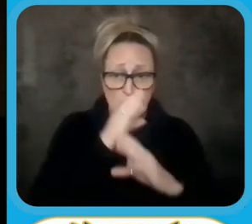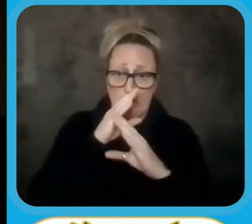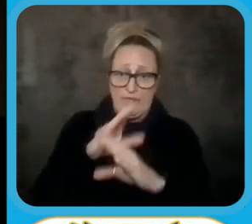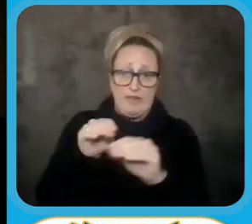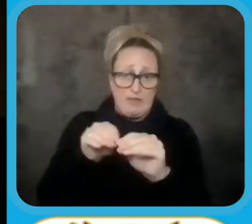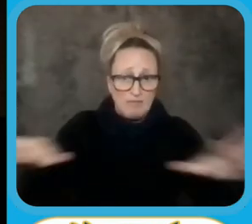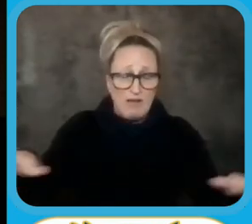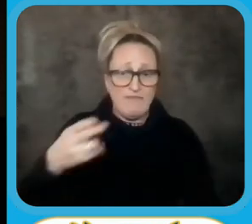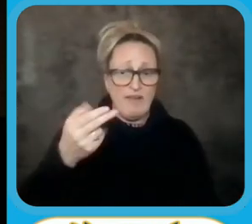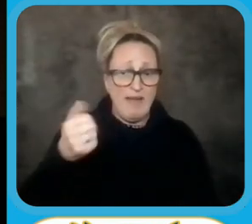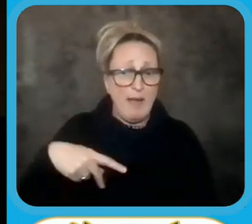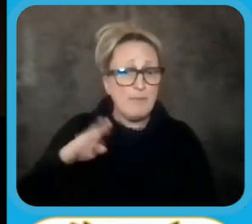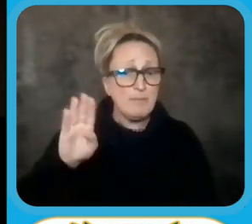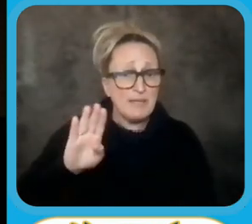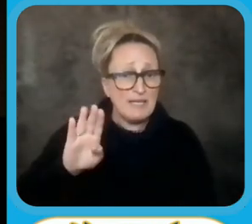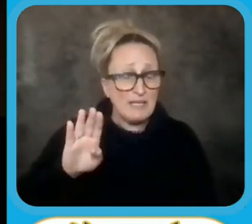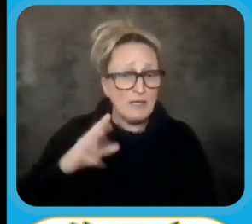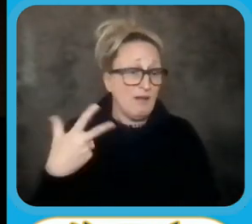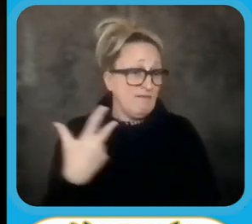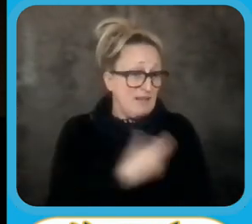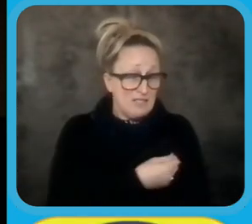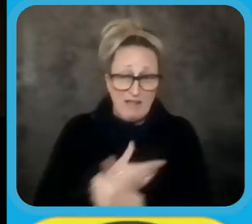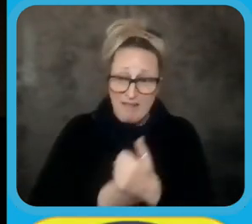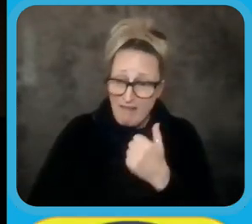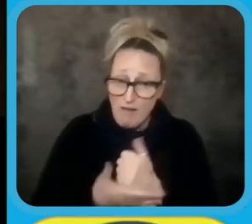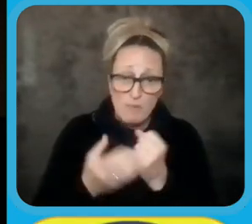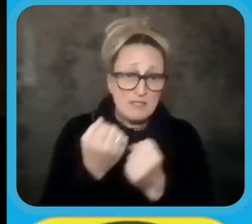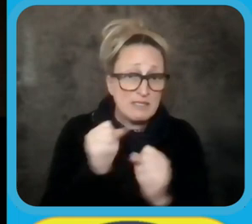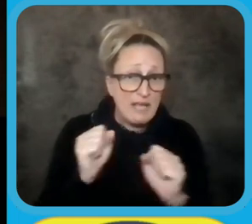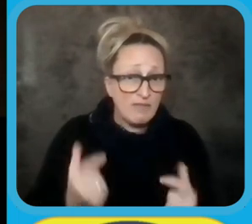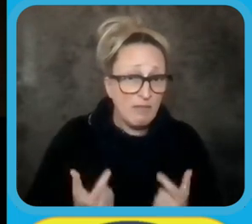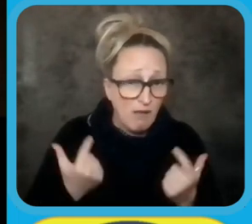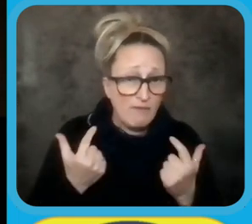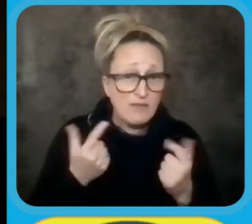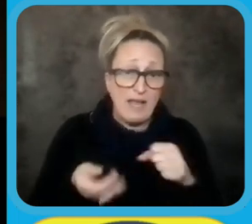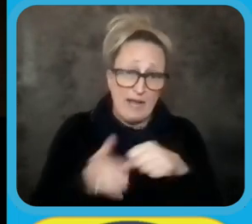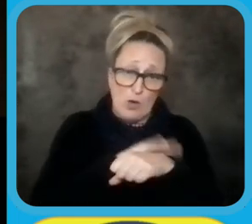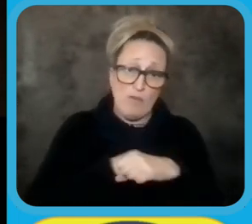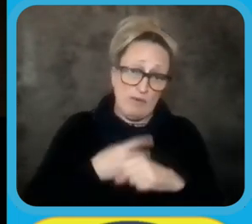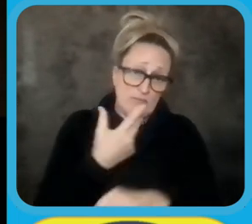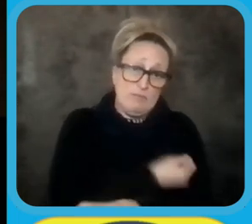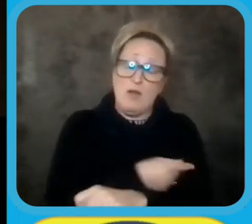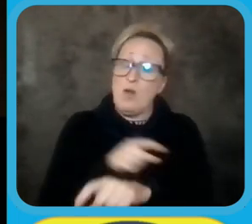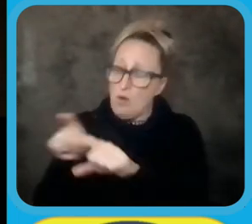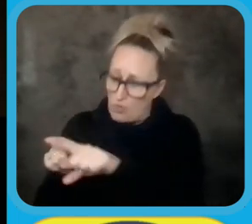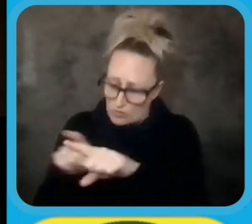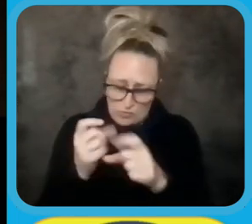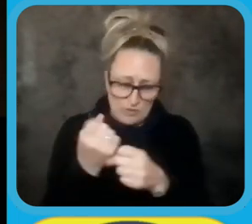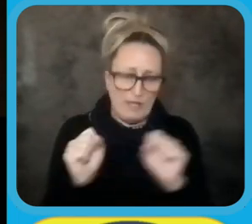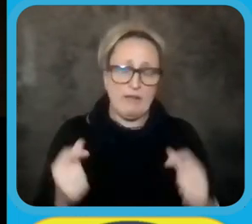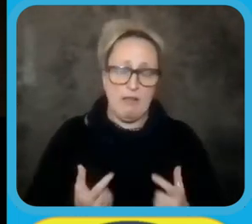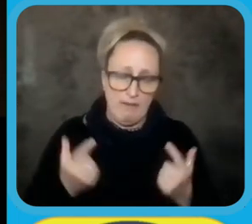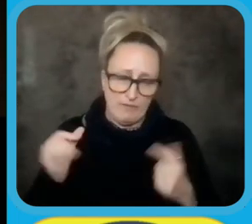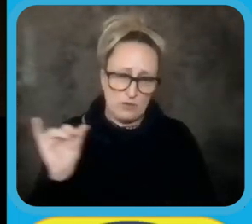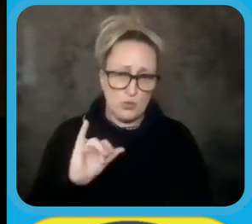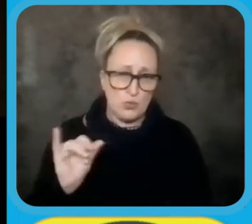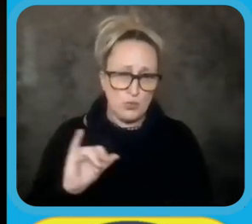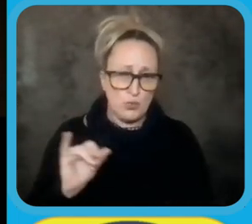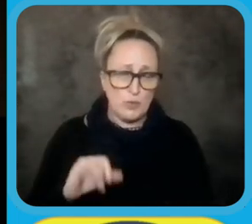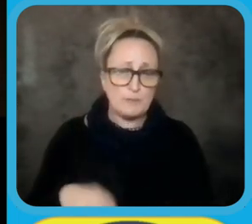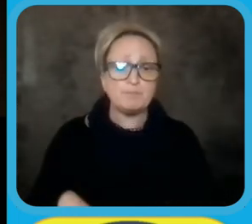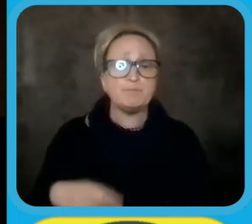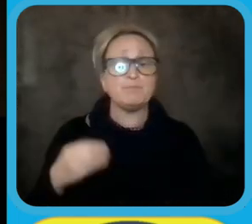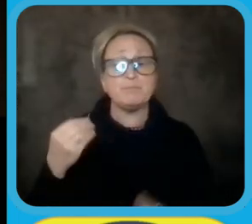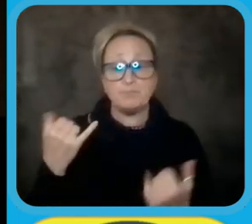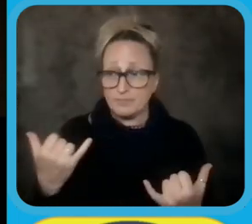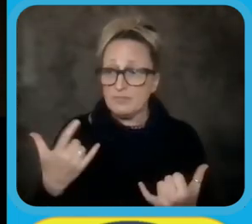Hep B. Vaccines help save lives, and the COVID-19 vaccine is also saving lives. Now our community